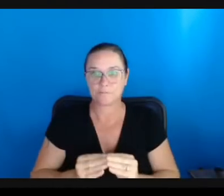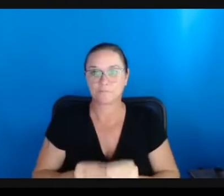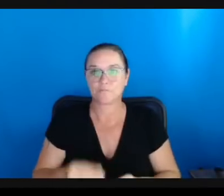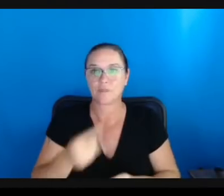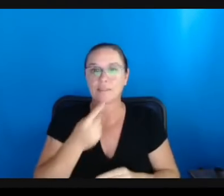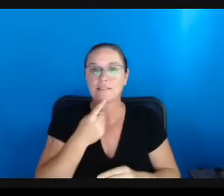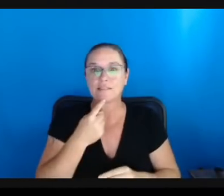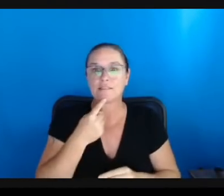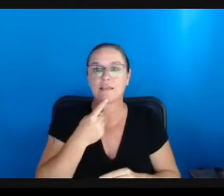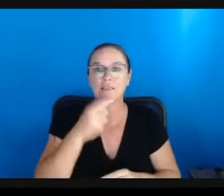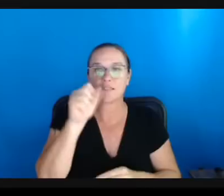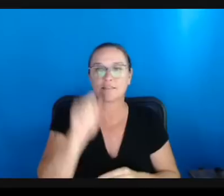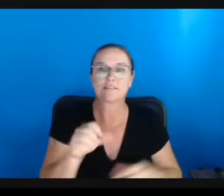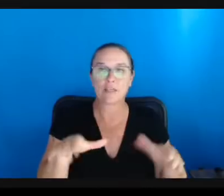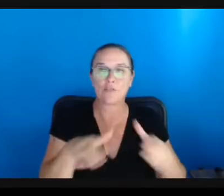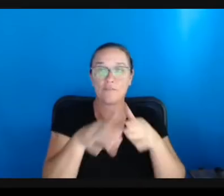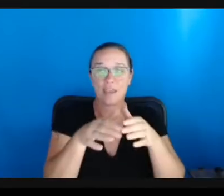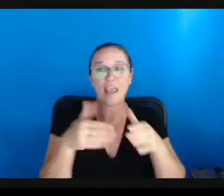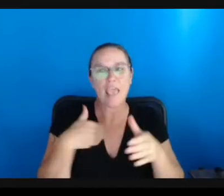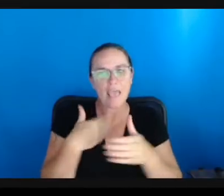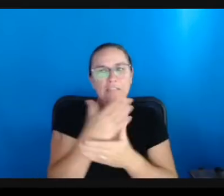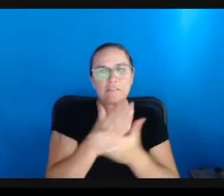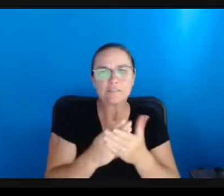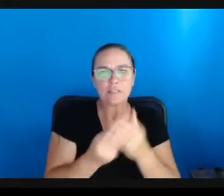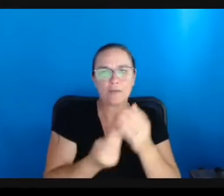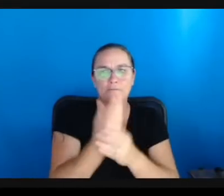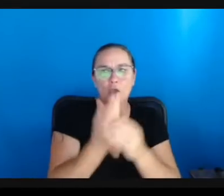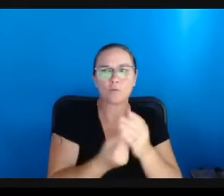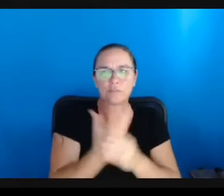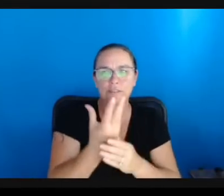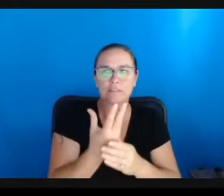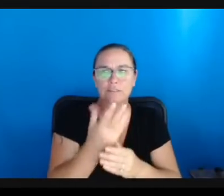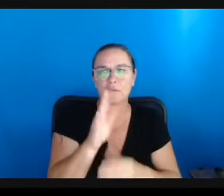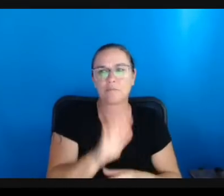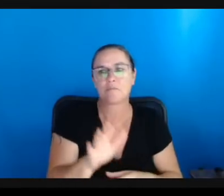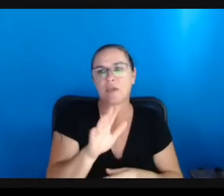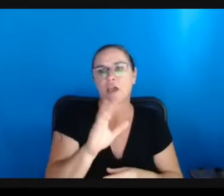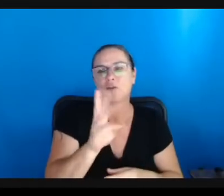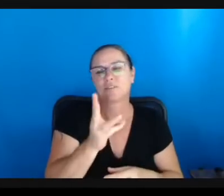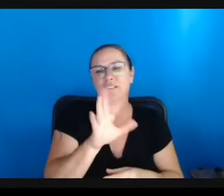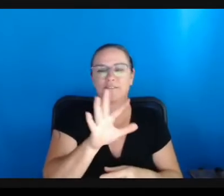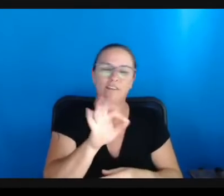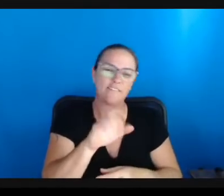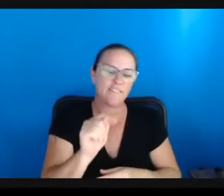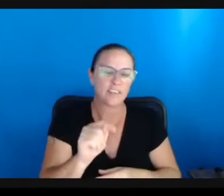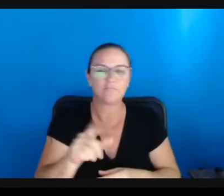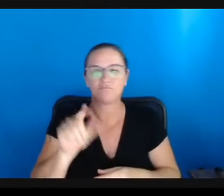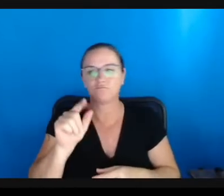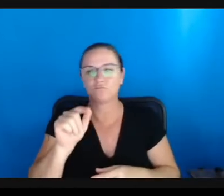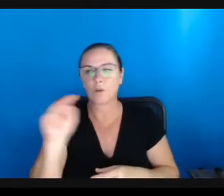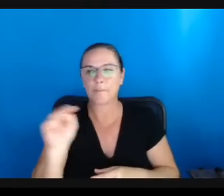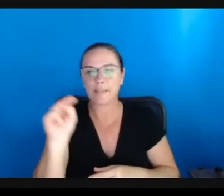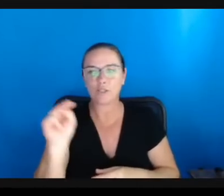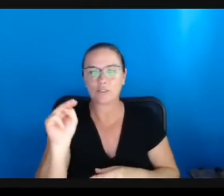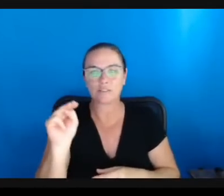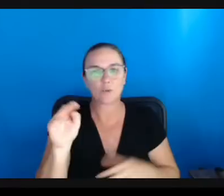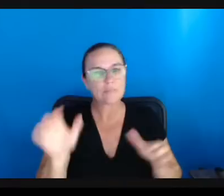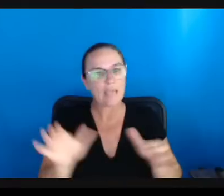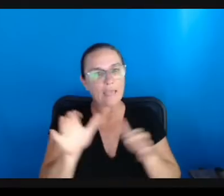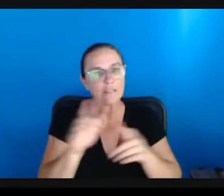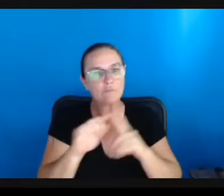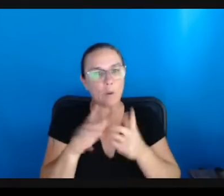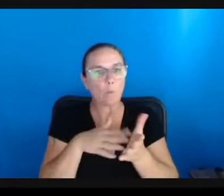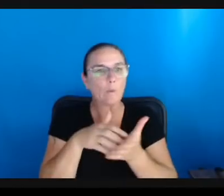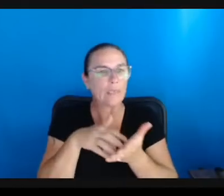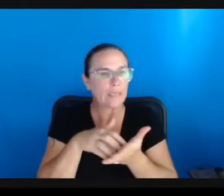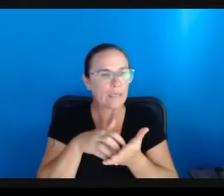the south vent actually did have some fountains as well. They reached 20 meters or 65 feet. So it was active, but very weakly